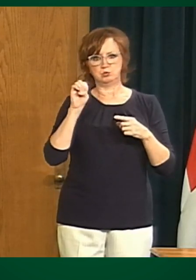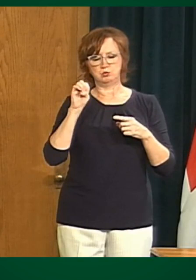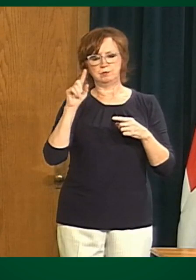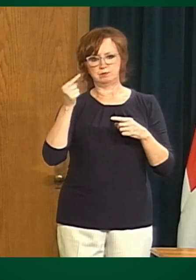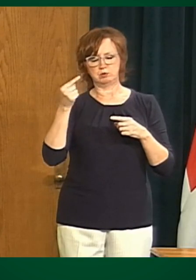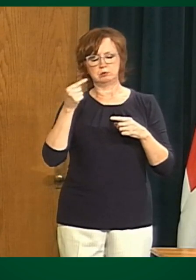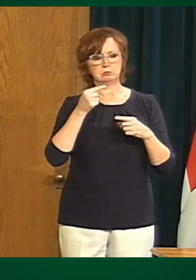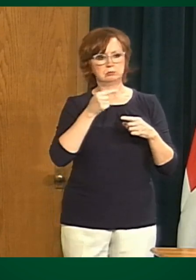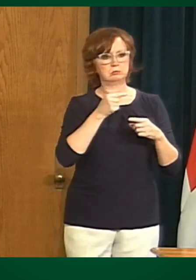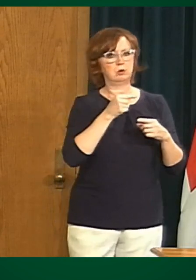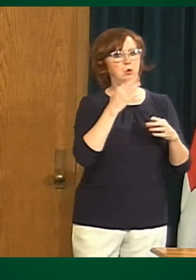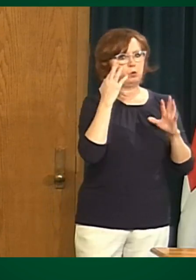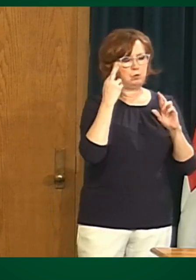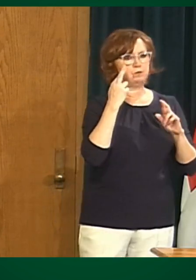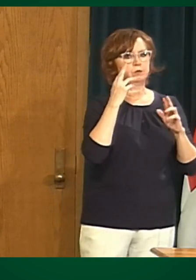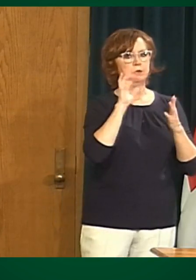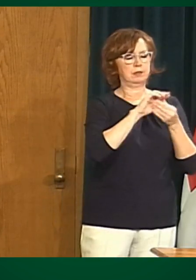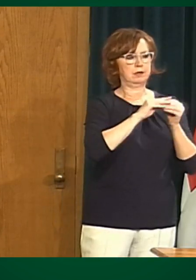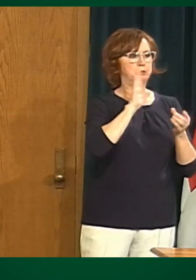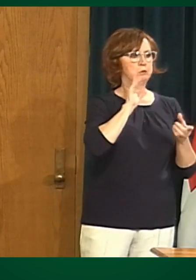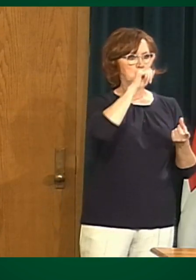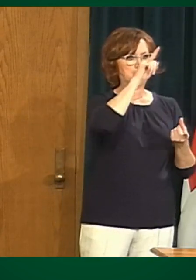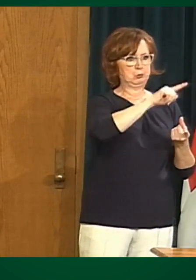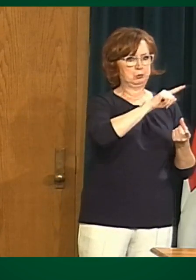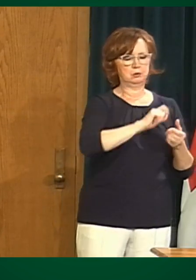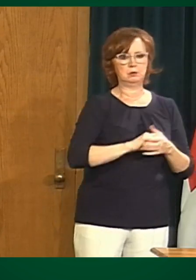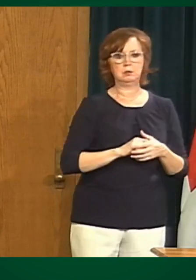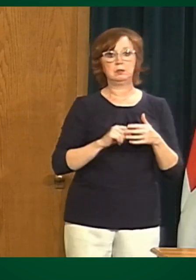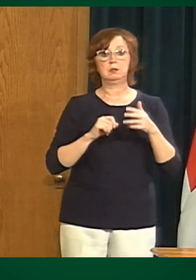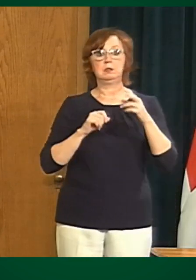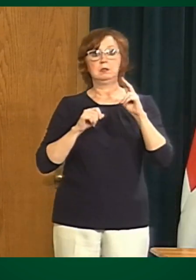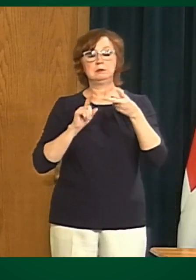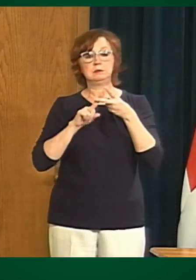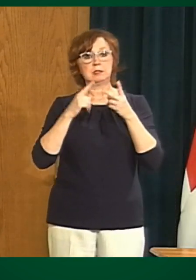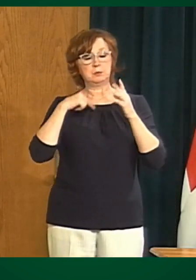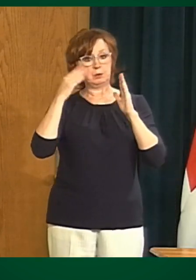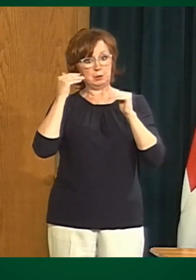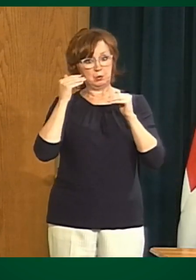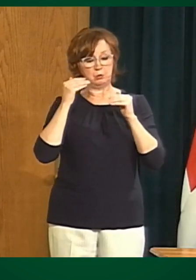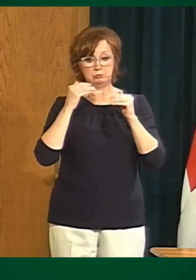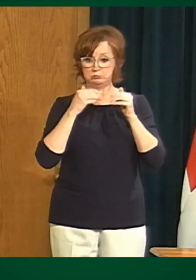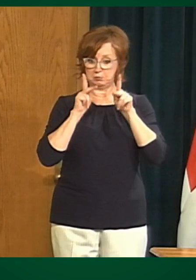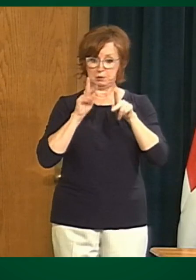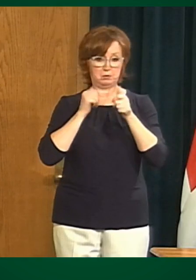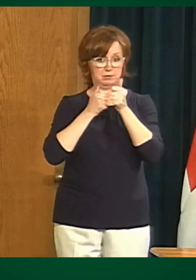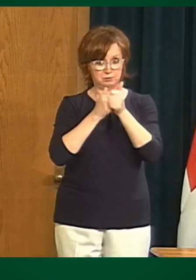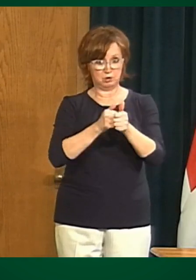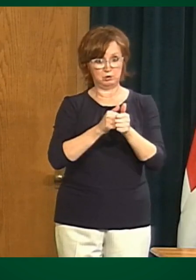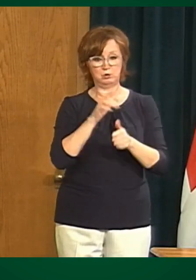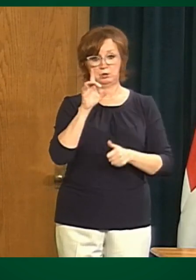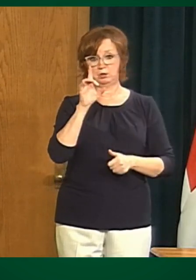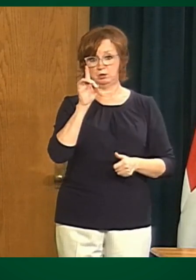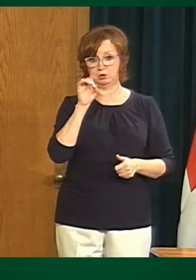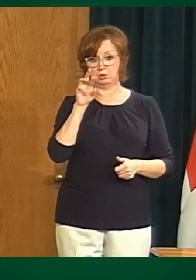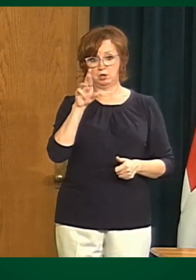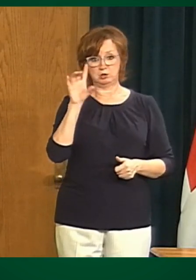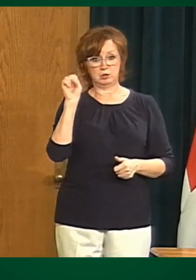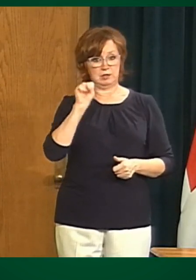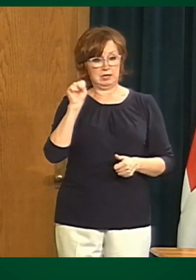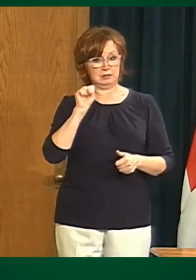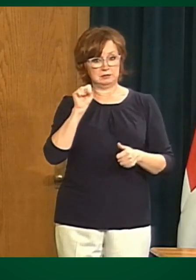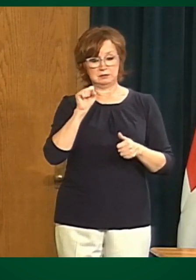activity. It's also our hope that people would adhere to the recommendation by Dr. Shahab and not travel interprovincially